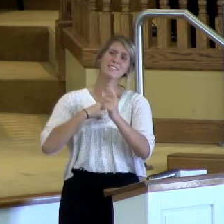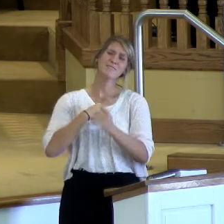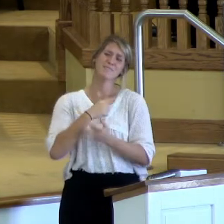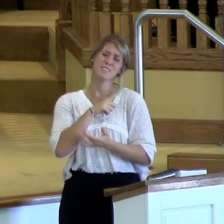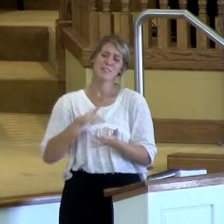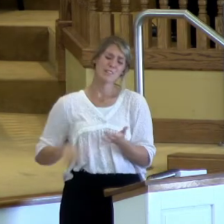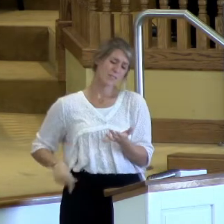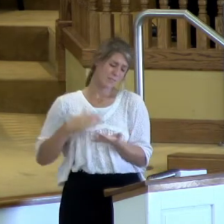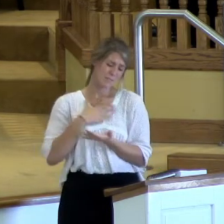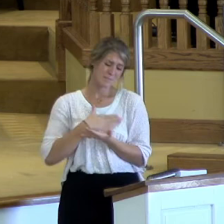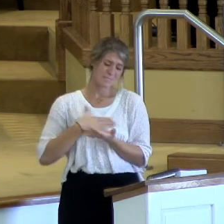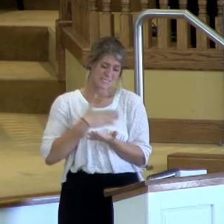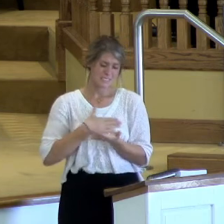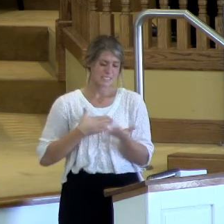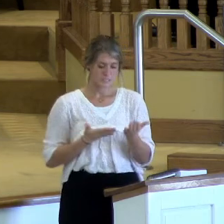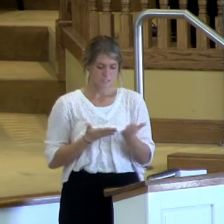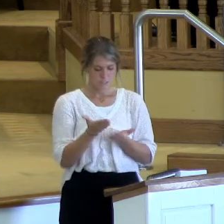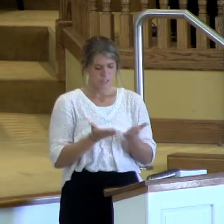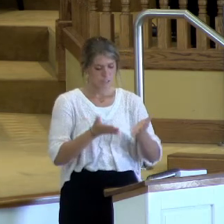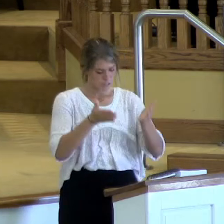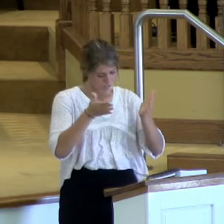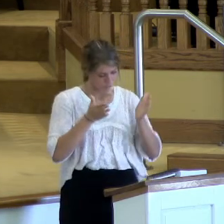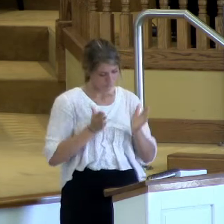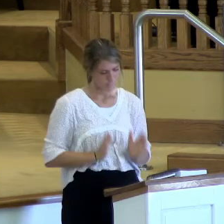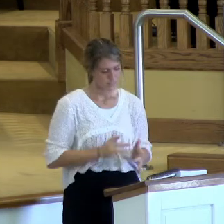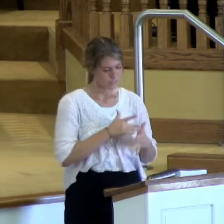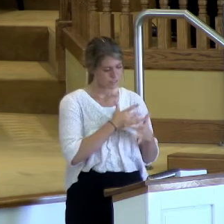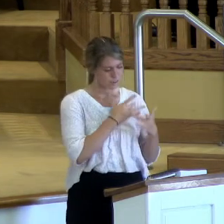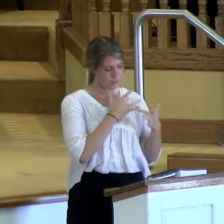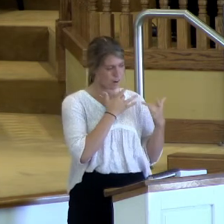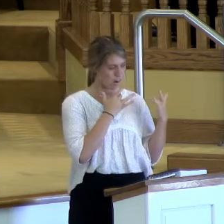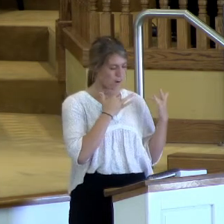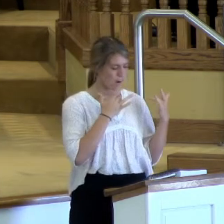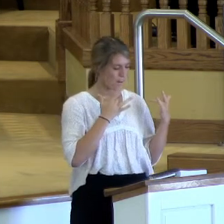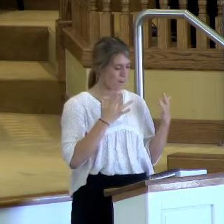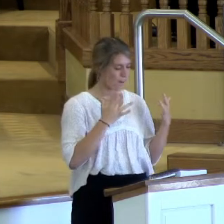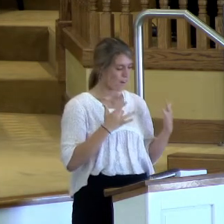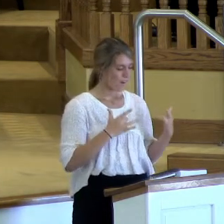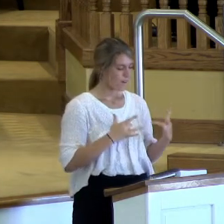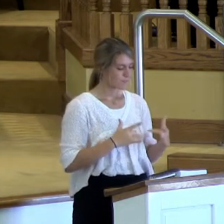heart. Give me, Lord, a servant's